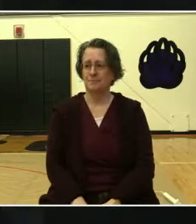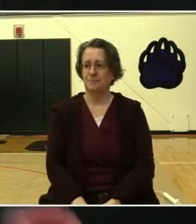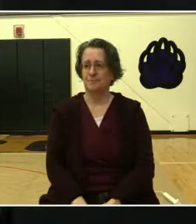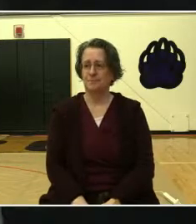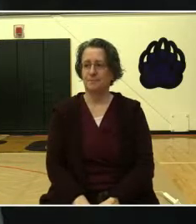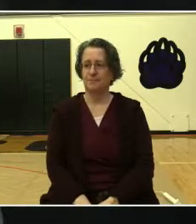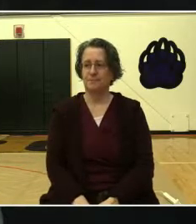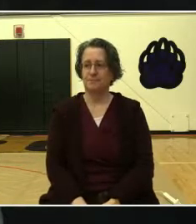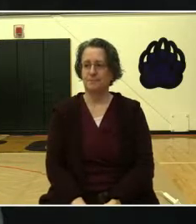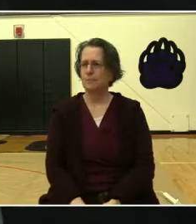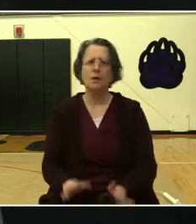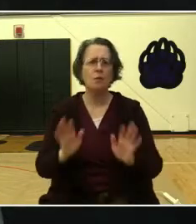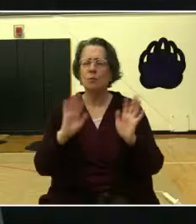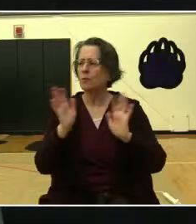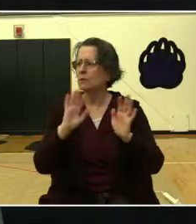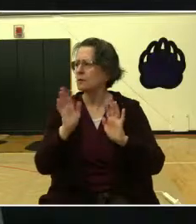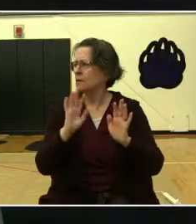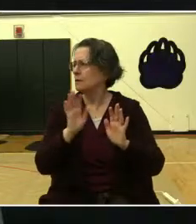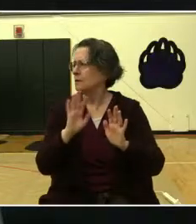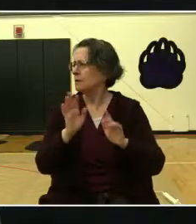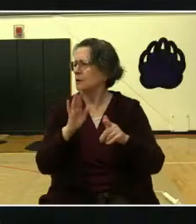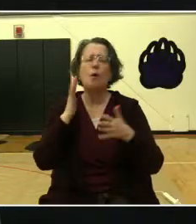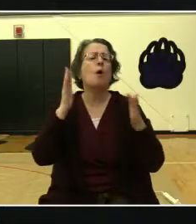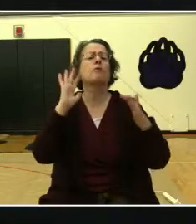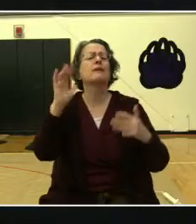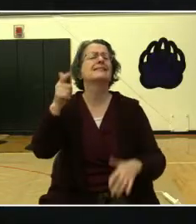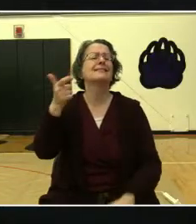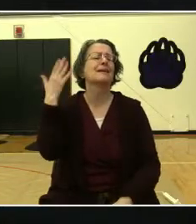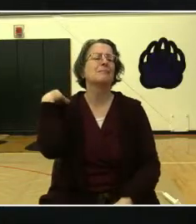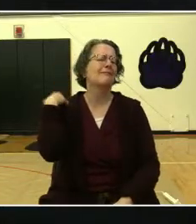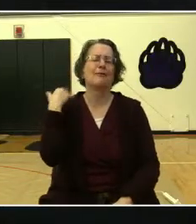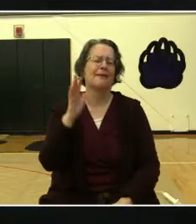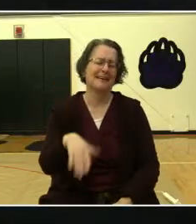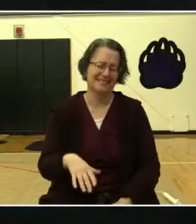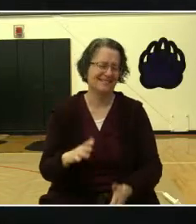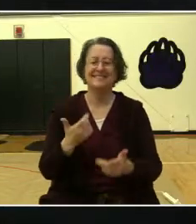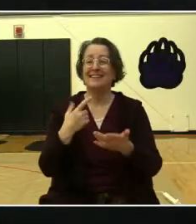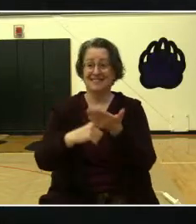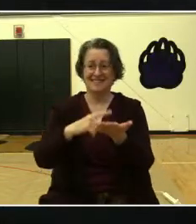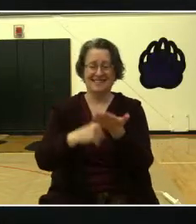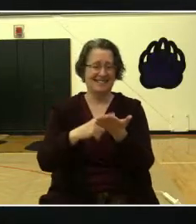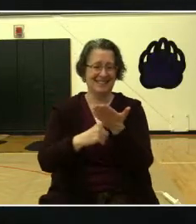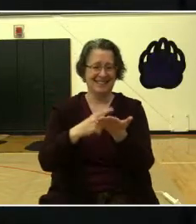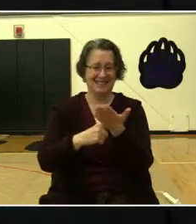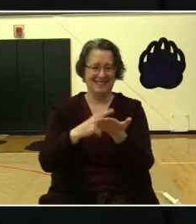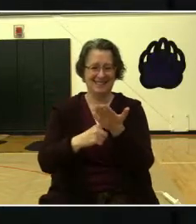Franks oh I'm sorry it was already seconded um is there any